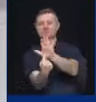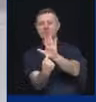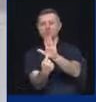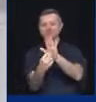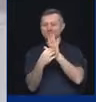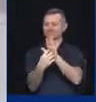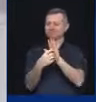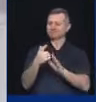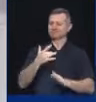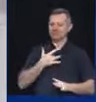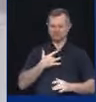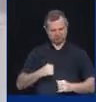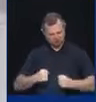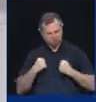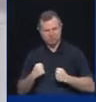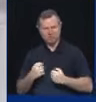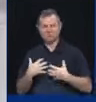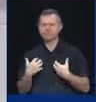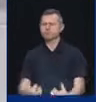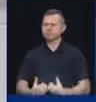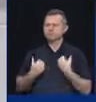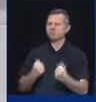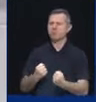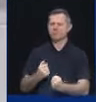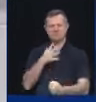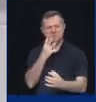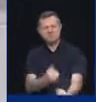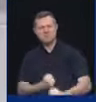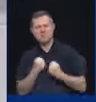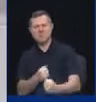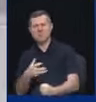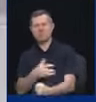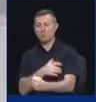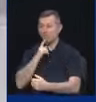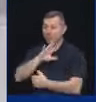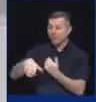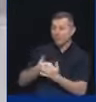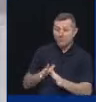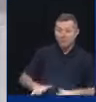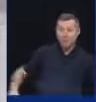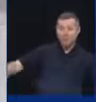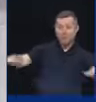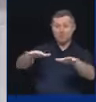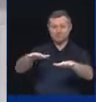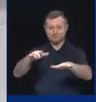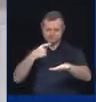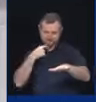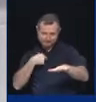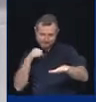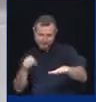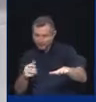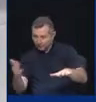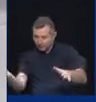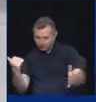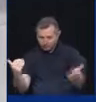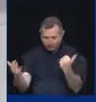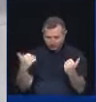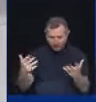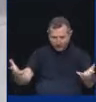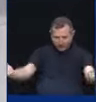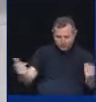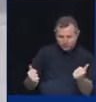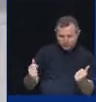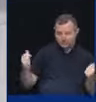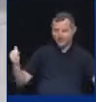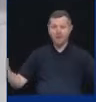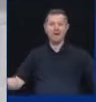Artists, like all of you in this room know, can convene audiences unlike anyone else. It's through the